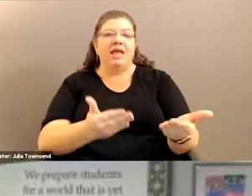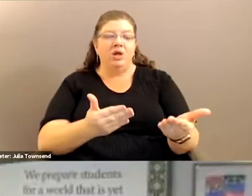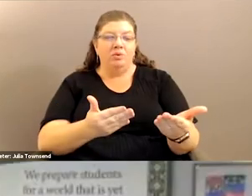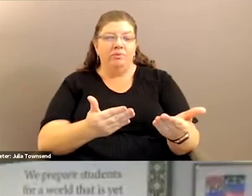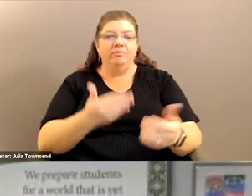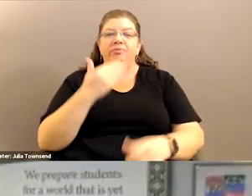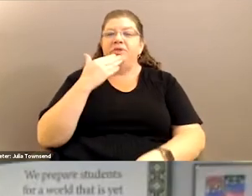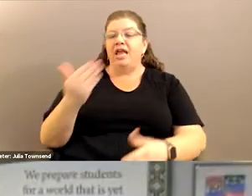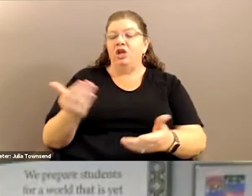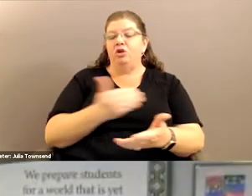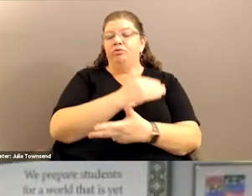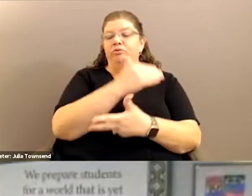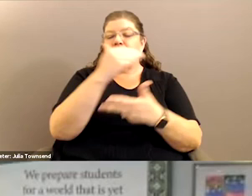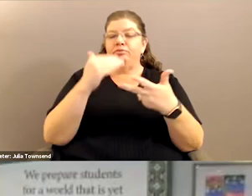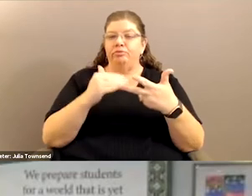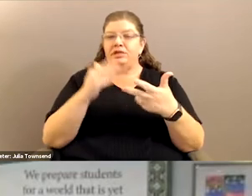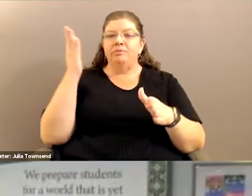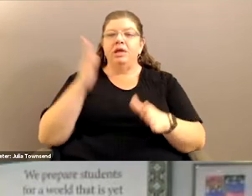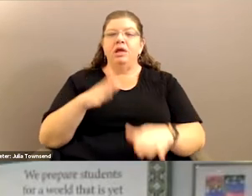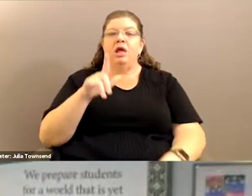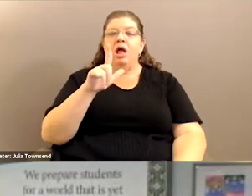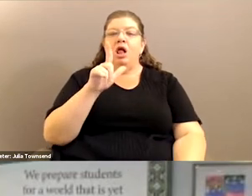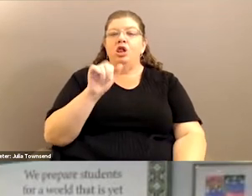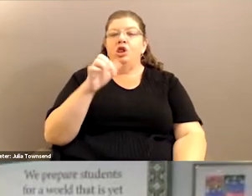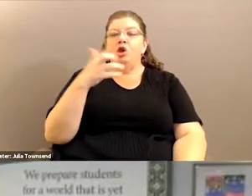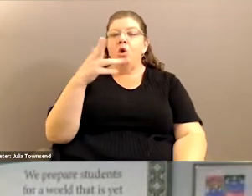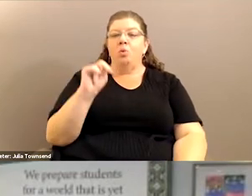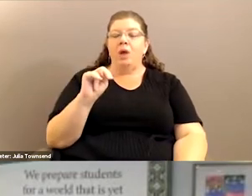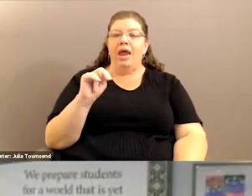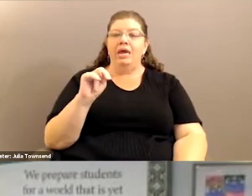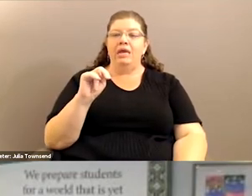thank you our next speaker is lauren quident